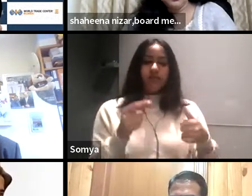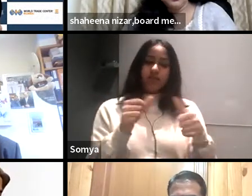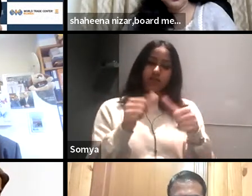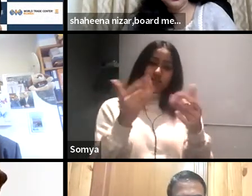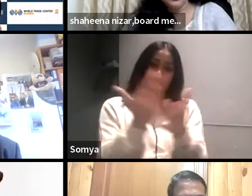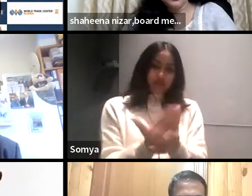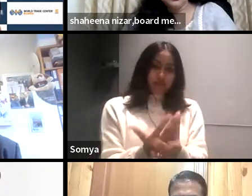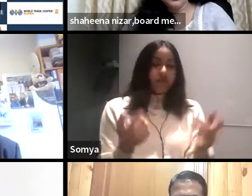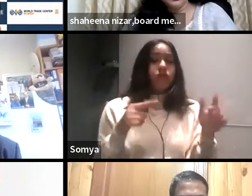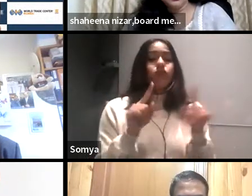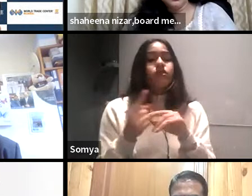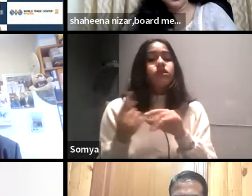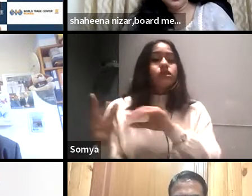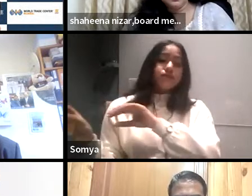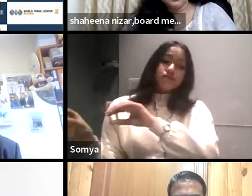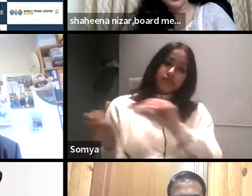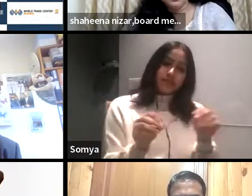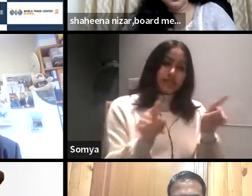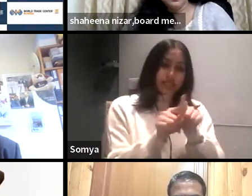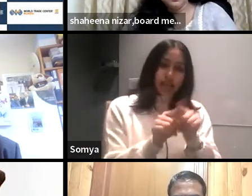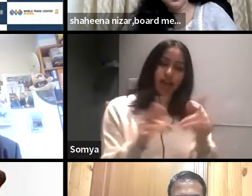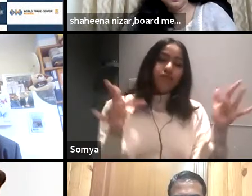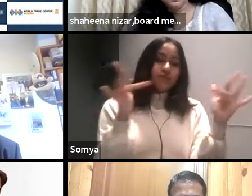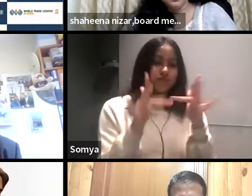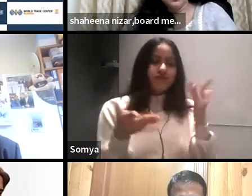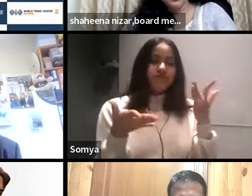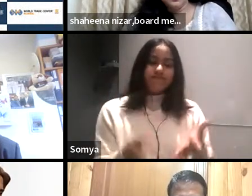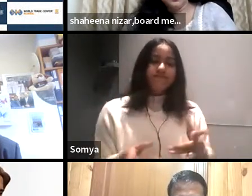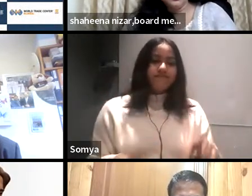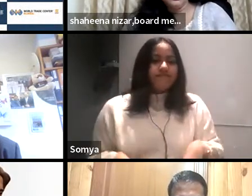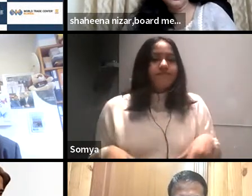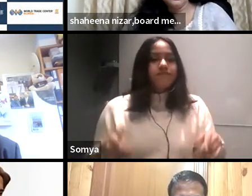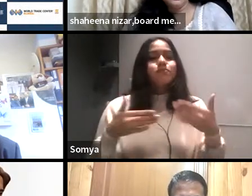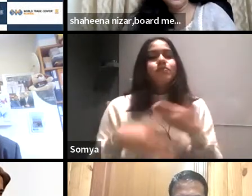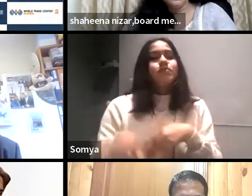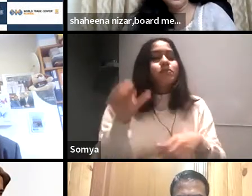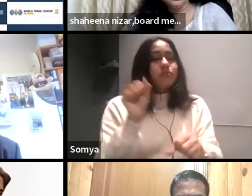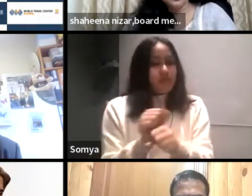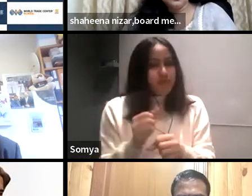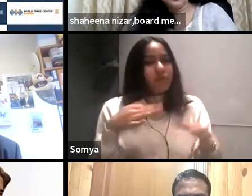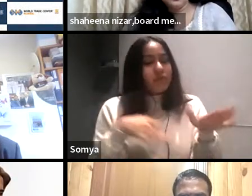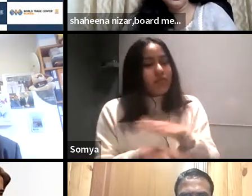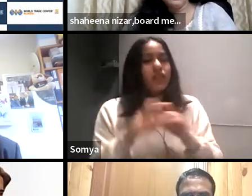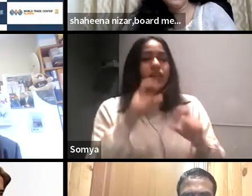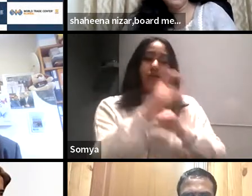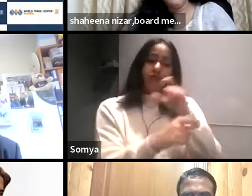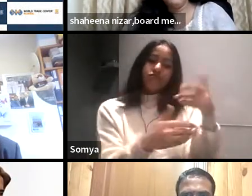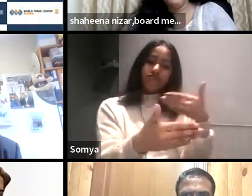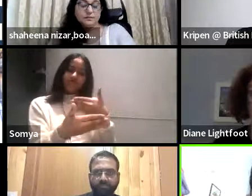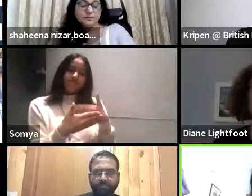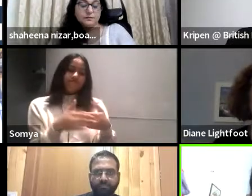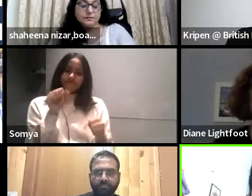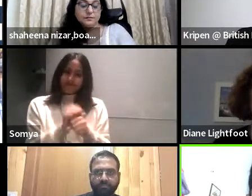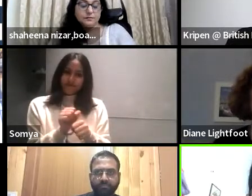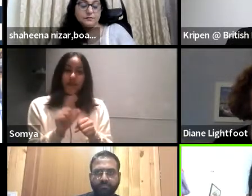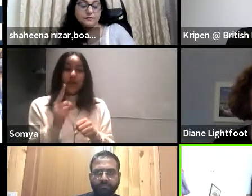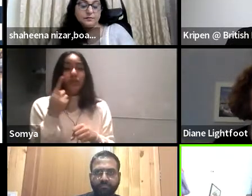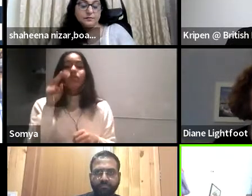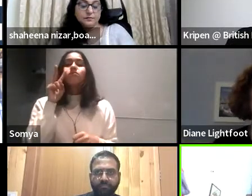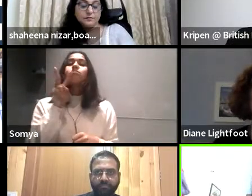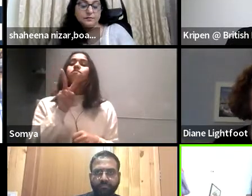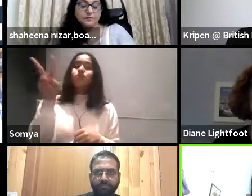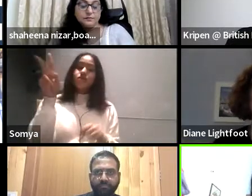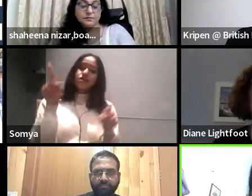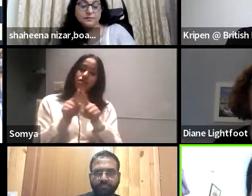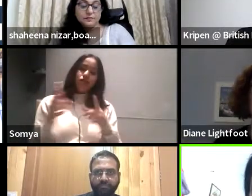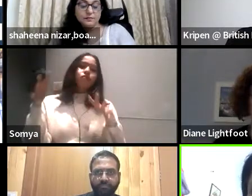So we also moved and set up the digital journey. And we were working with corporates very closely so that they look at inclusion from